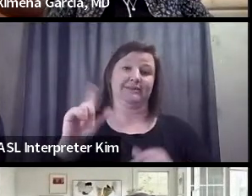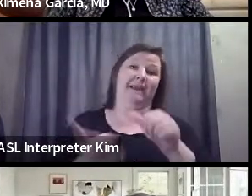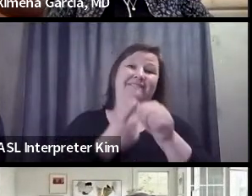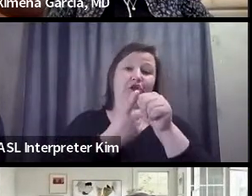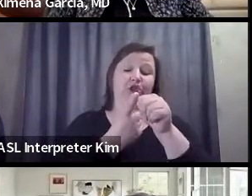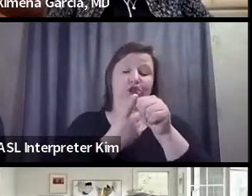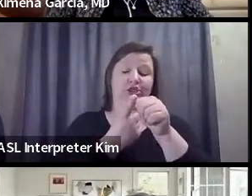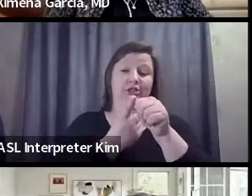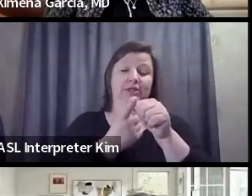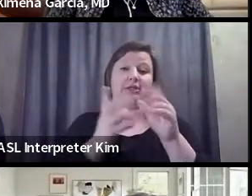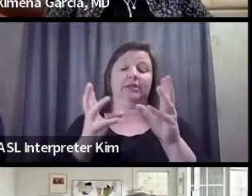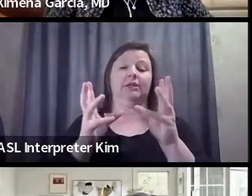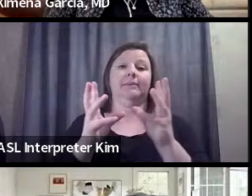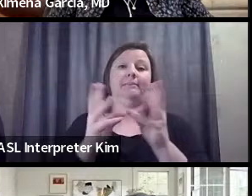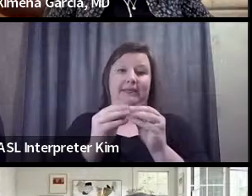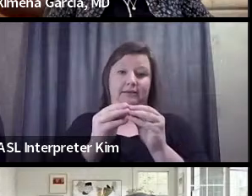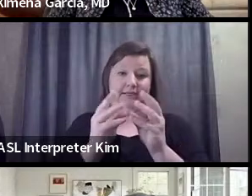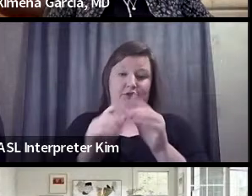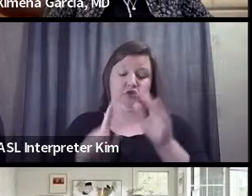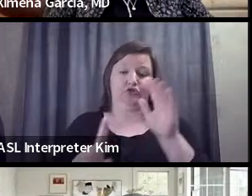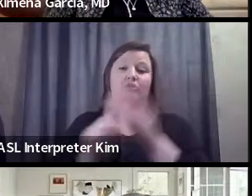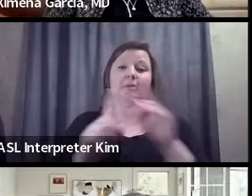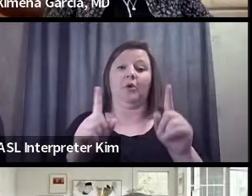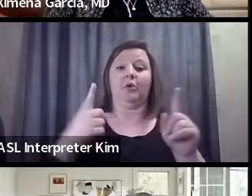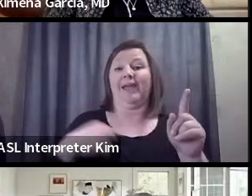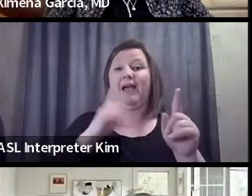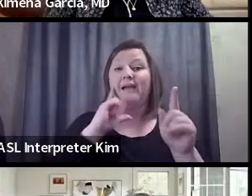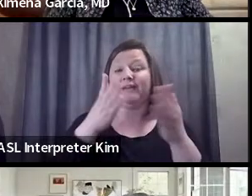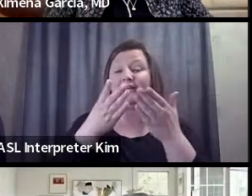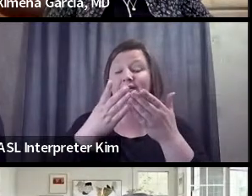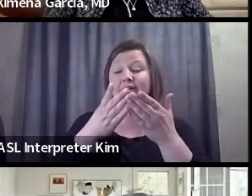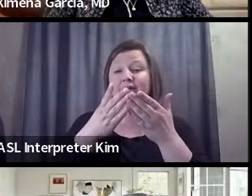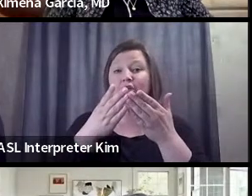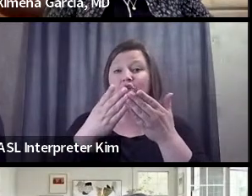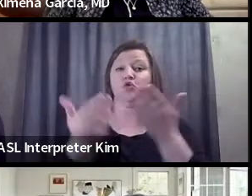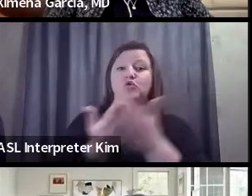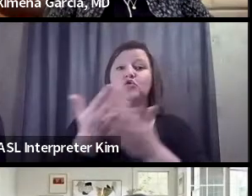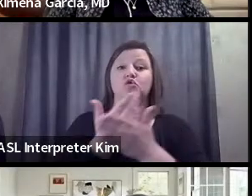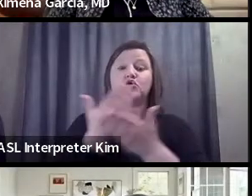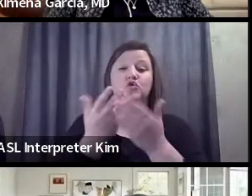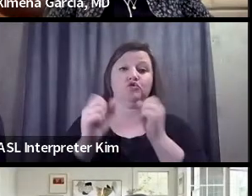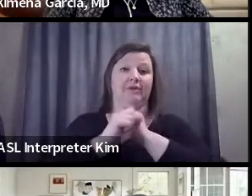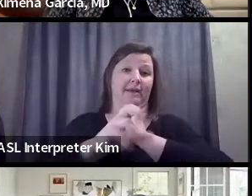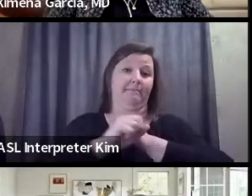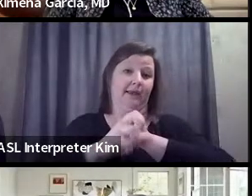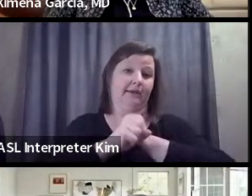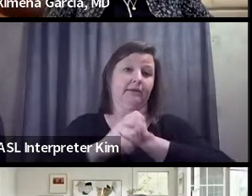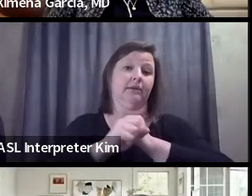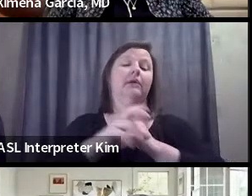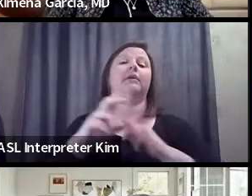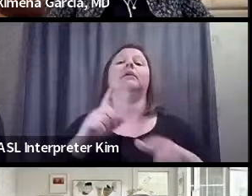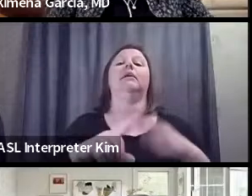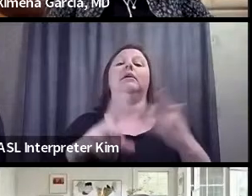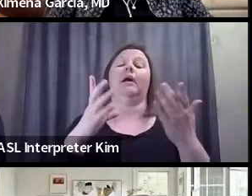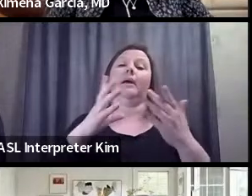Yourself, Protect Your Baby, to have open, honest conversations with new mothers about the vaccine.